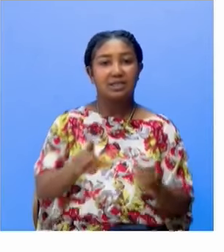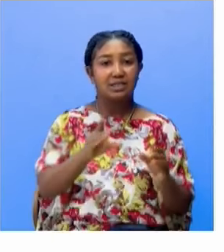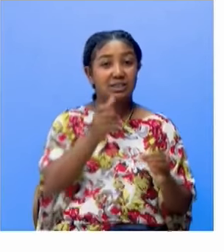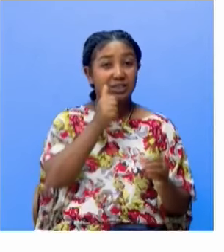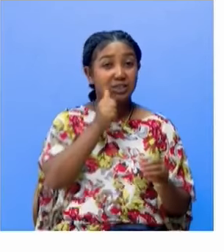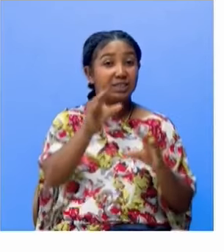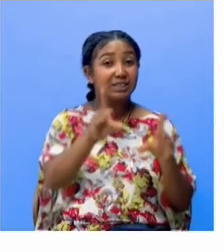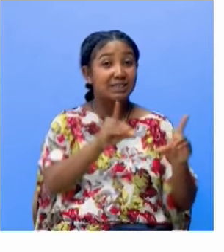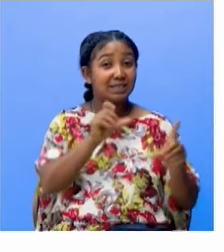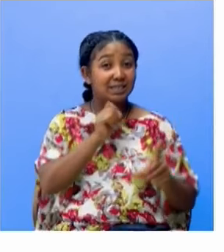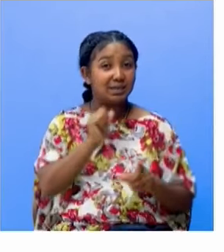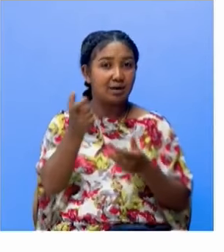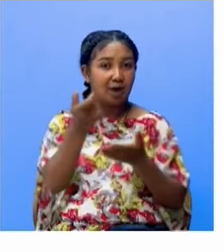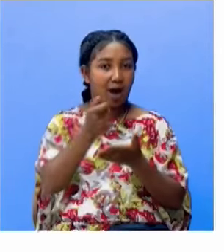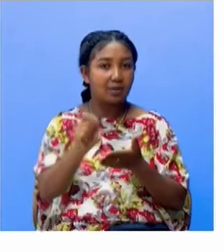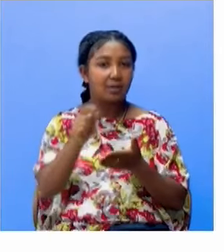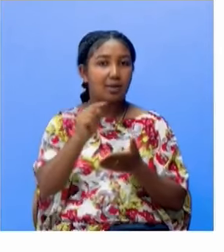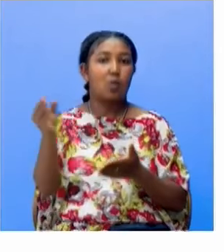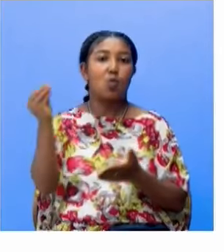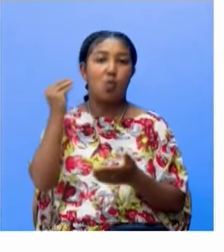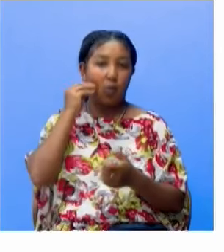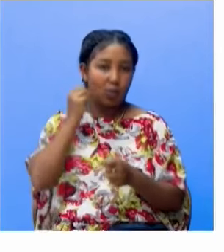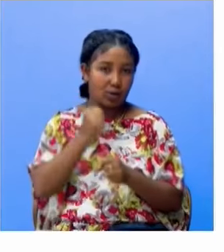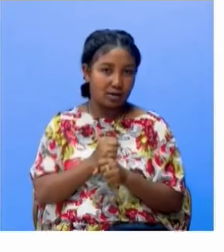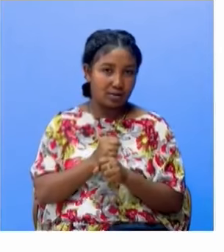She didn't write the homework.